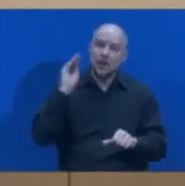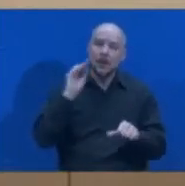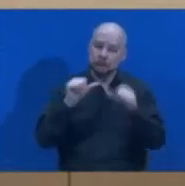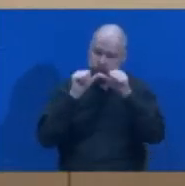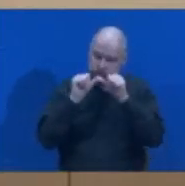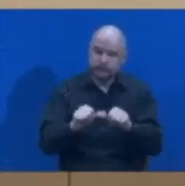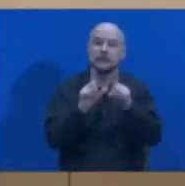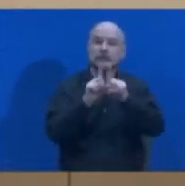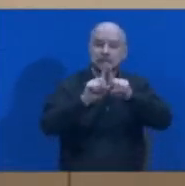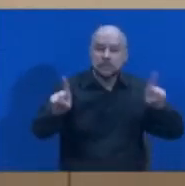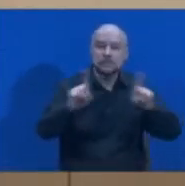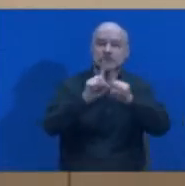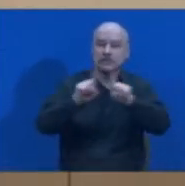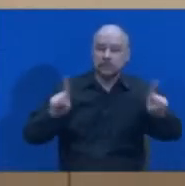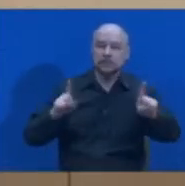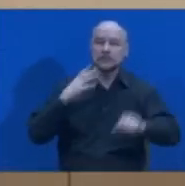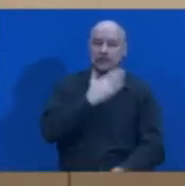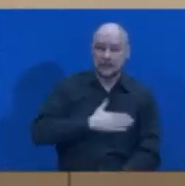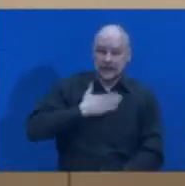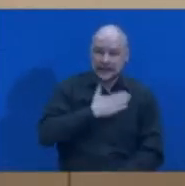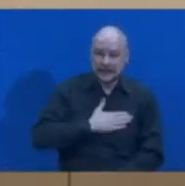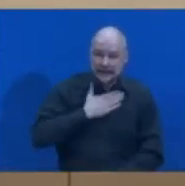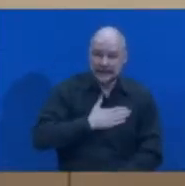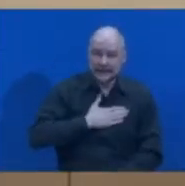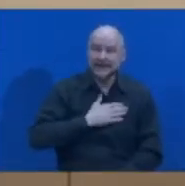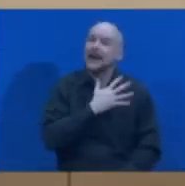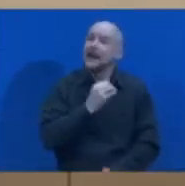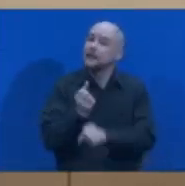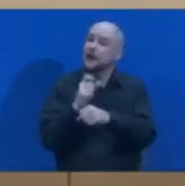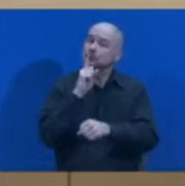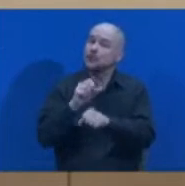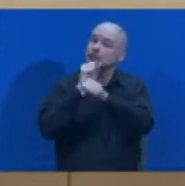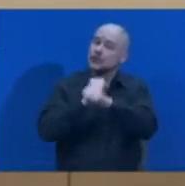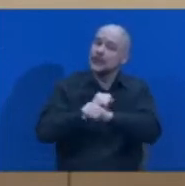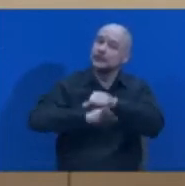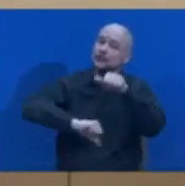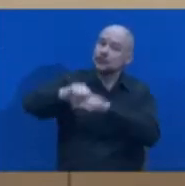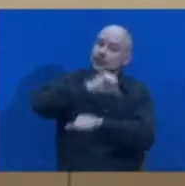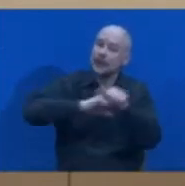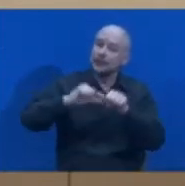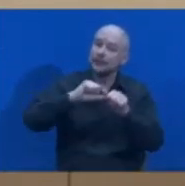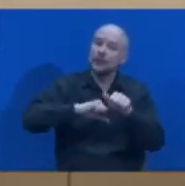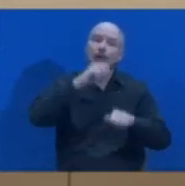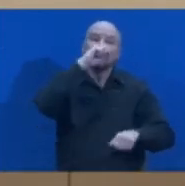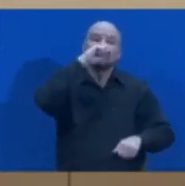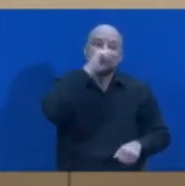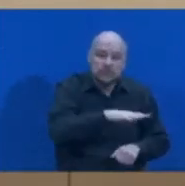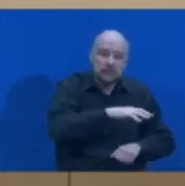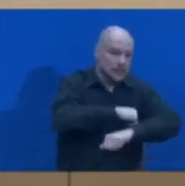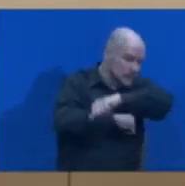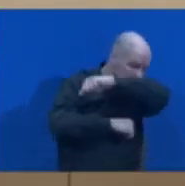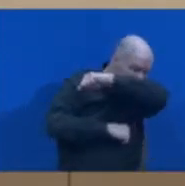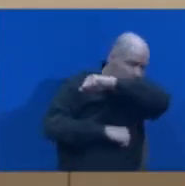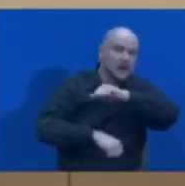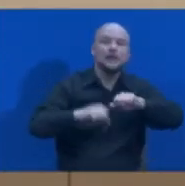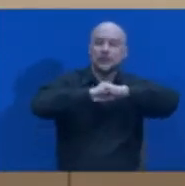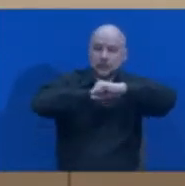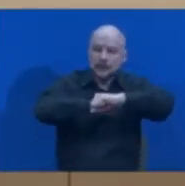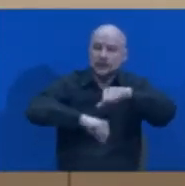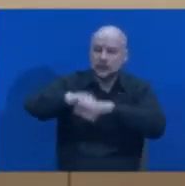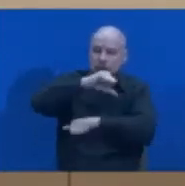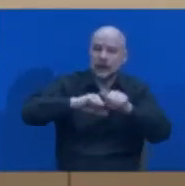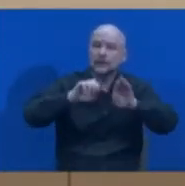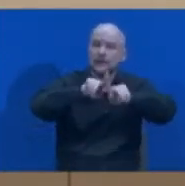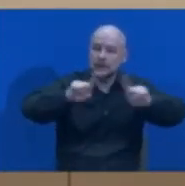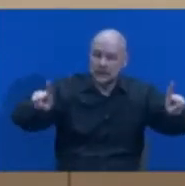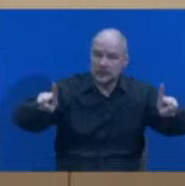with social distancing and making sure that we are protecting each other in our community. We will be watching our data. We